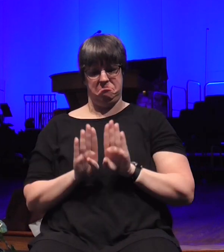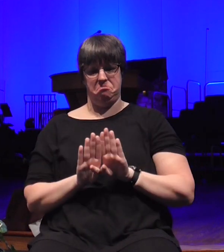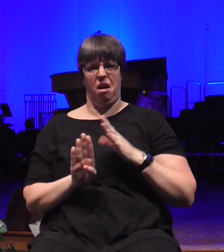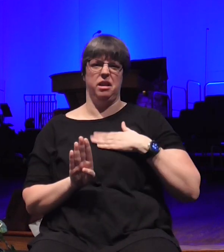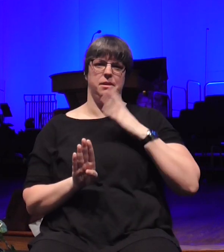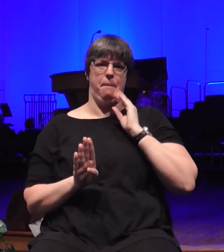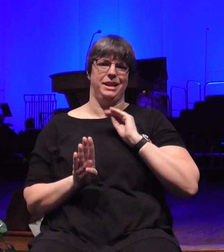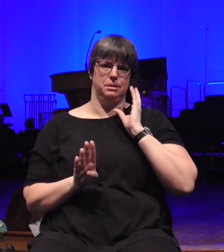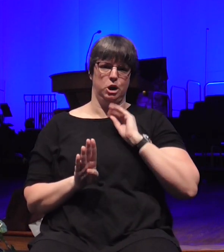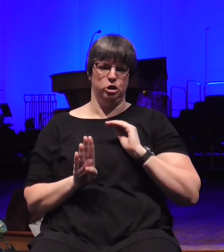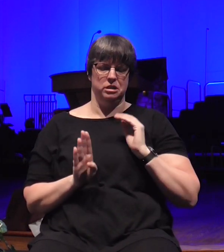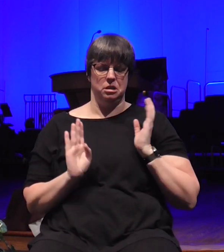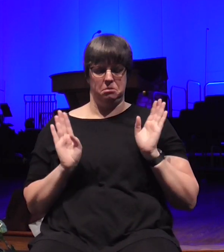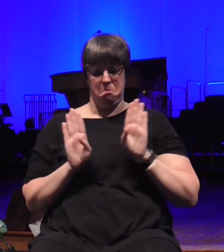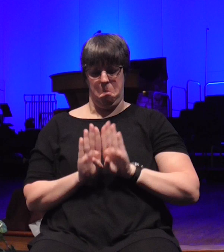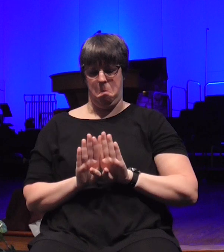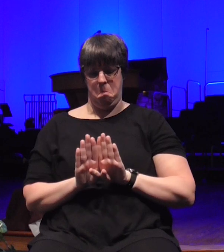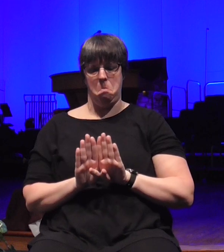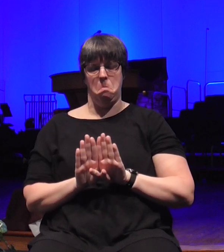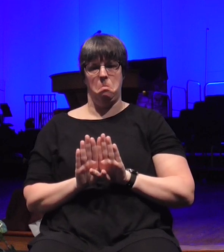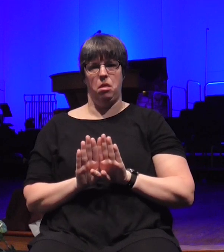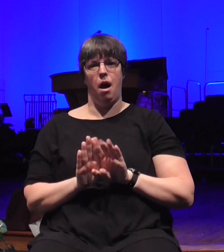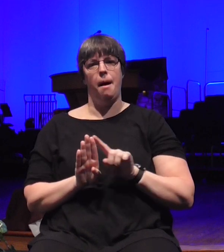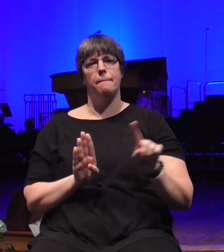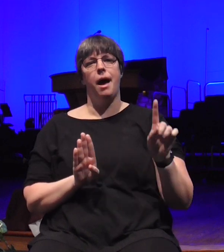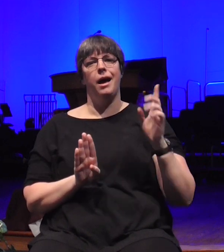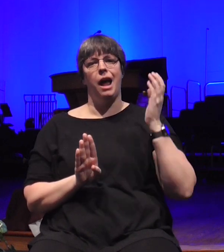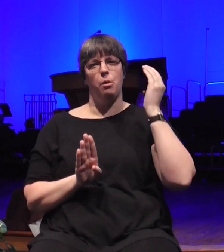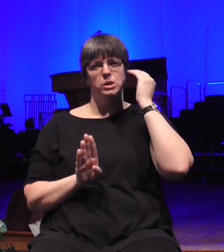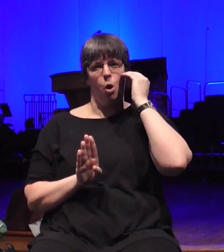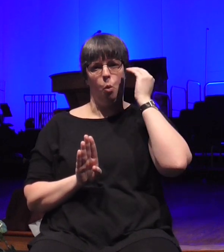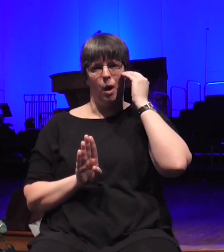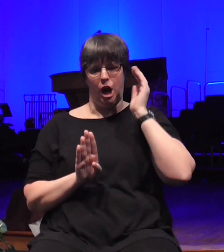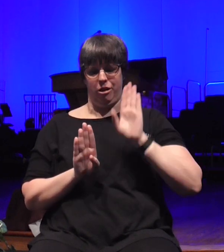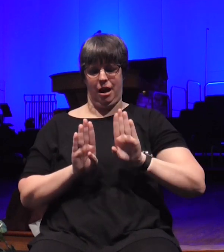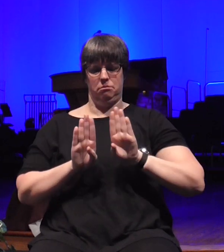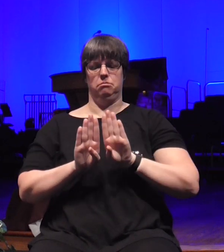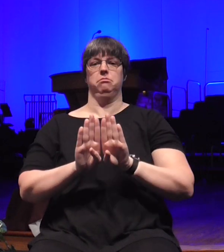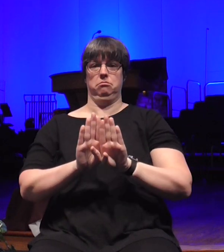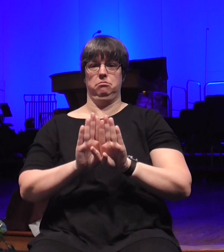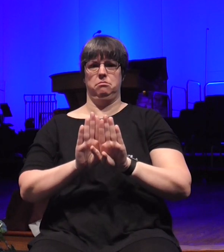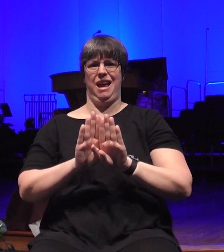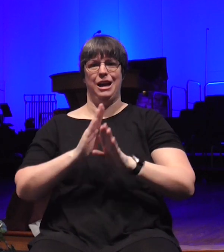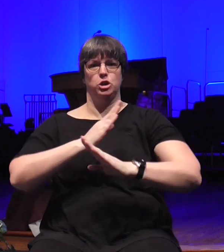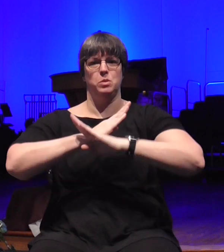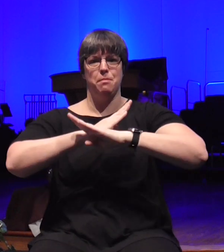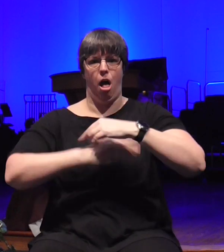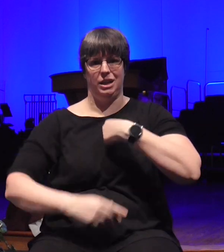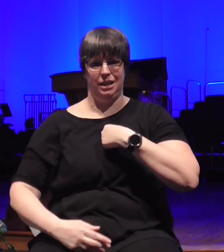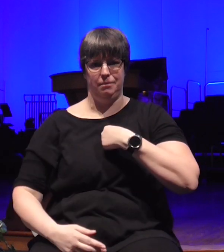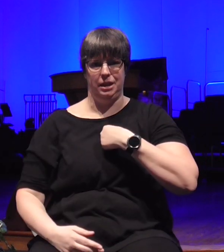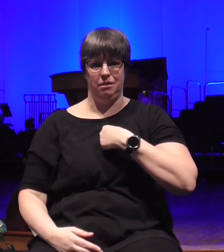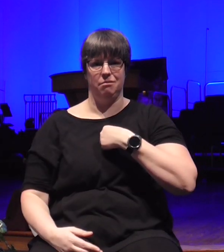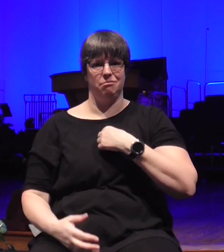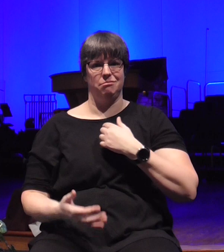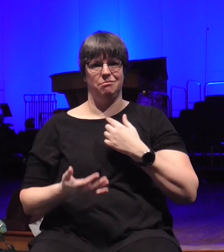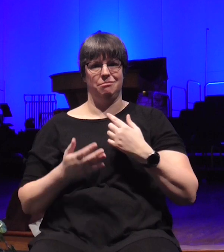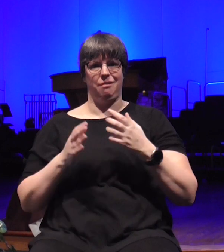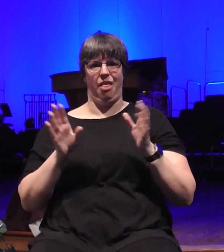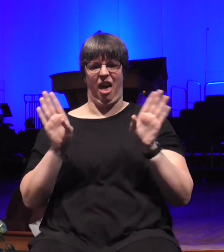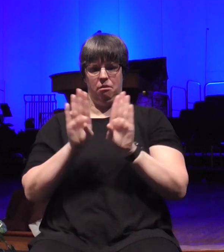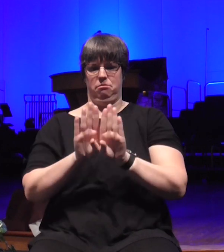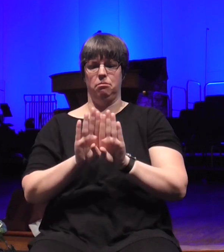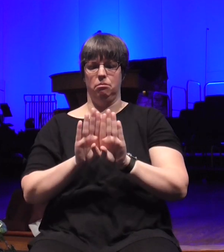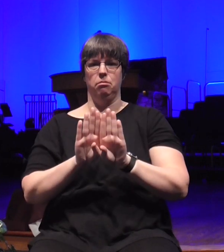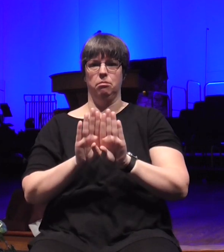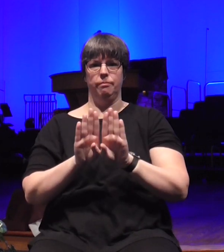life. And I began to be aware that it was blocking me. But that awareness came through another wounding. And what at the